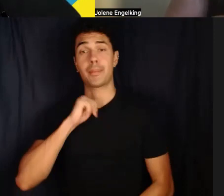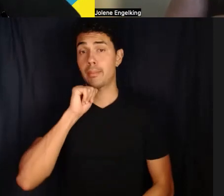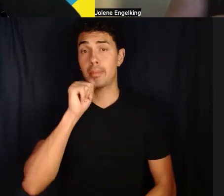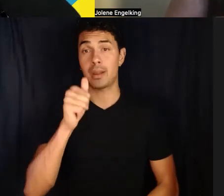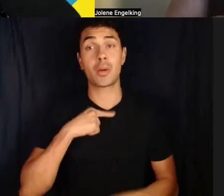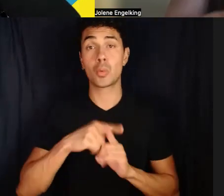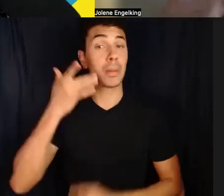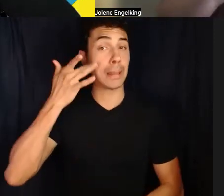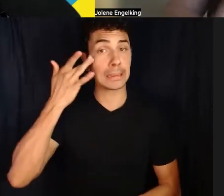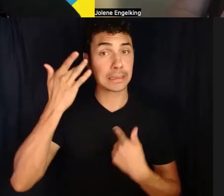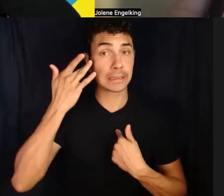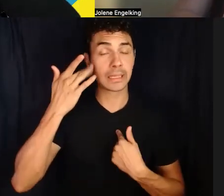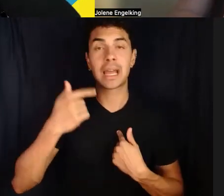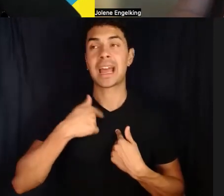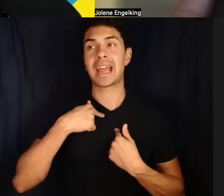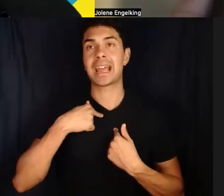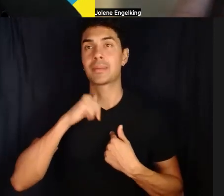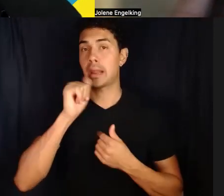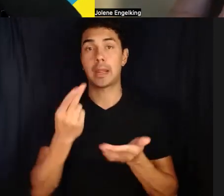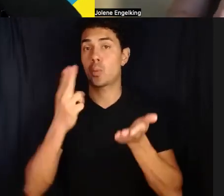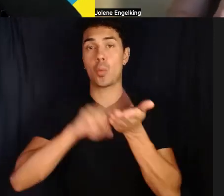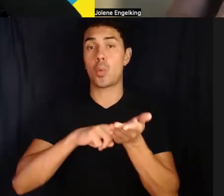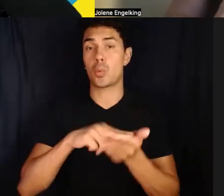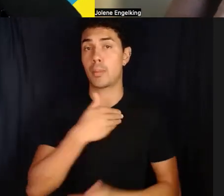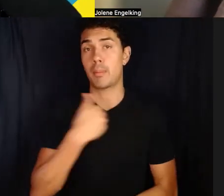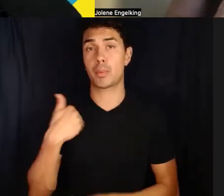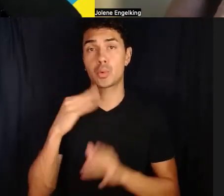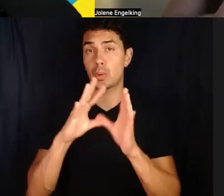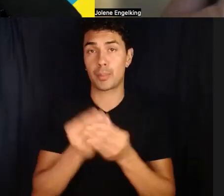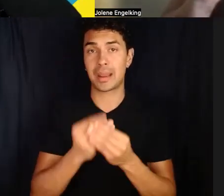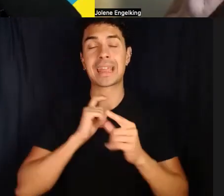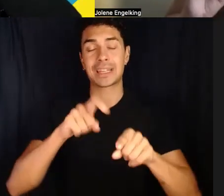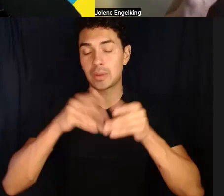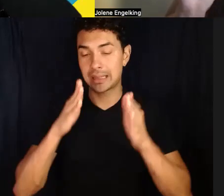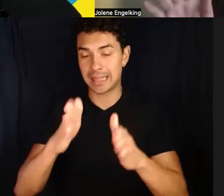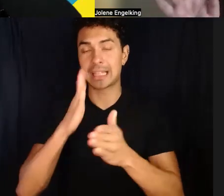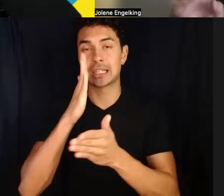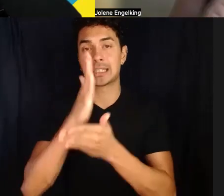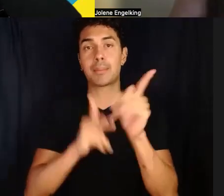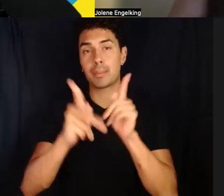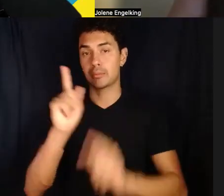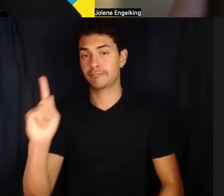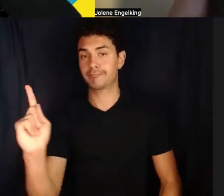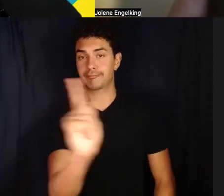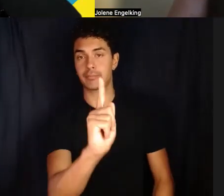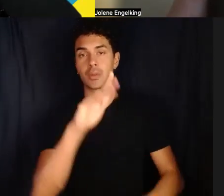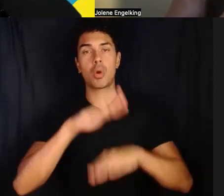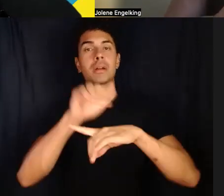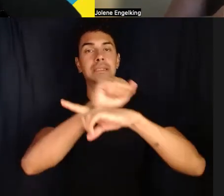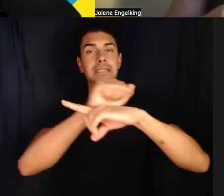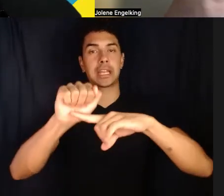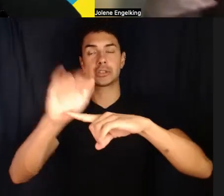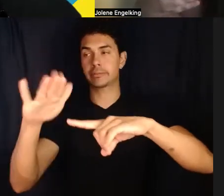step back, right? I need to be able to let certain people have, like, be on the stage and be that front-facing voice, right? You